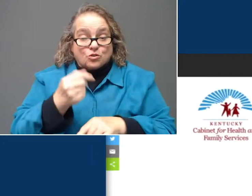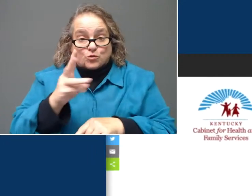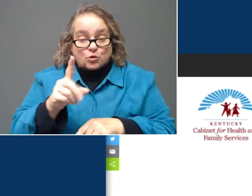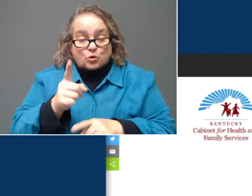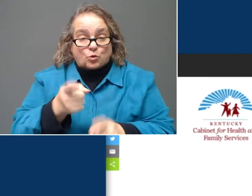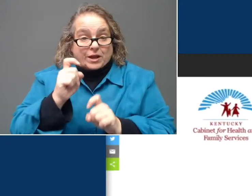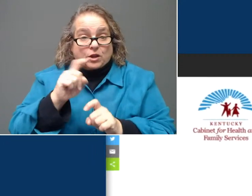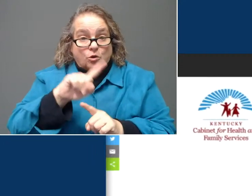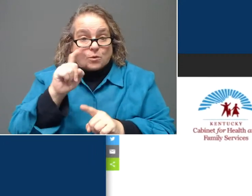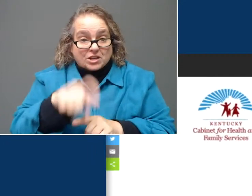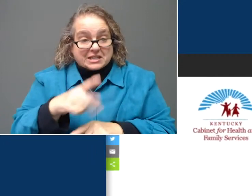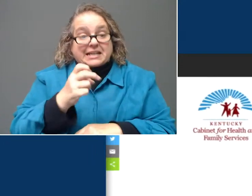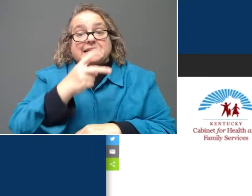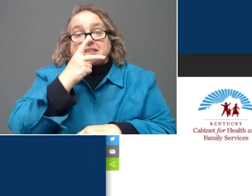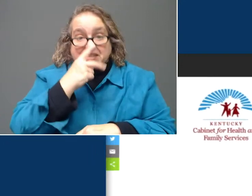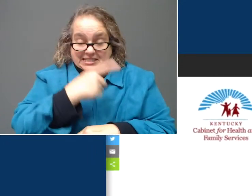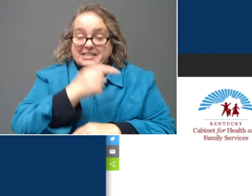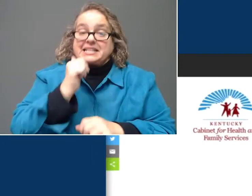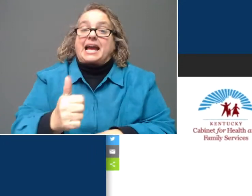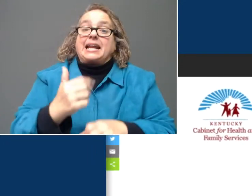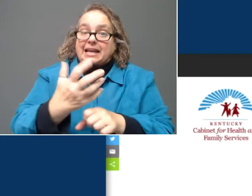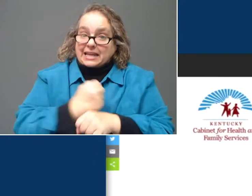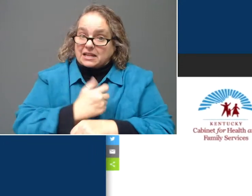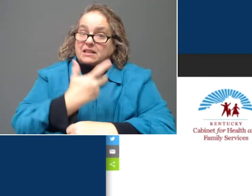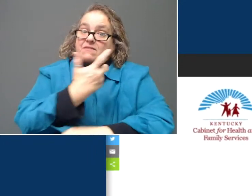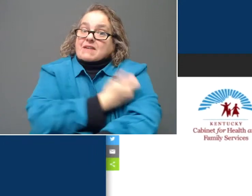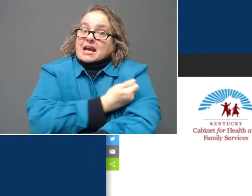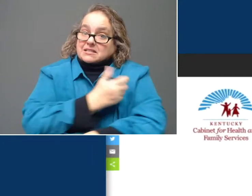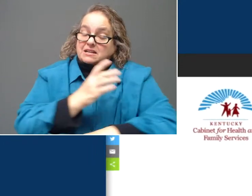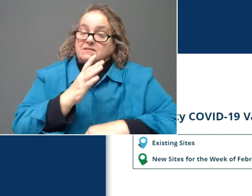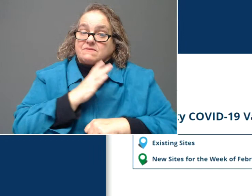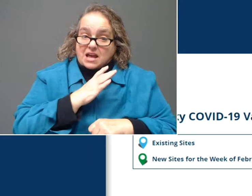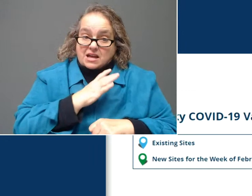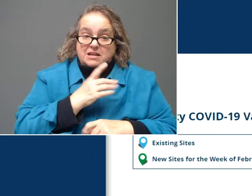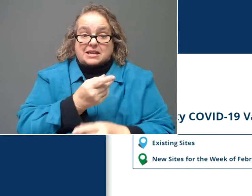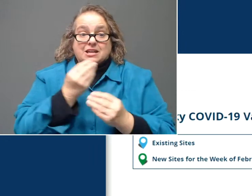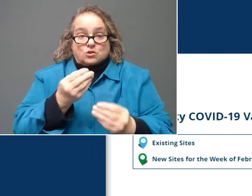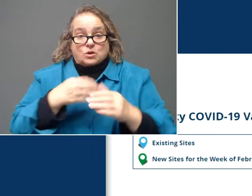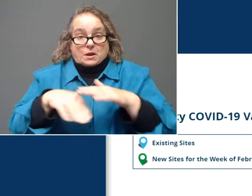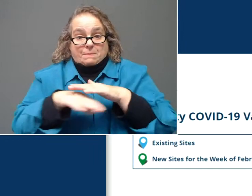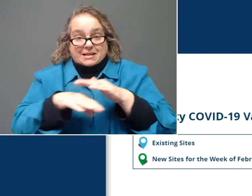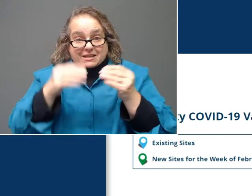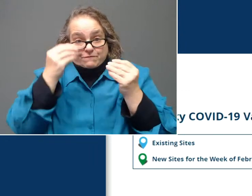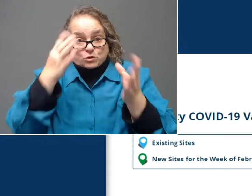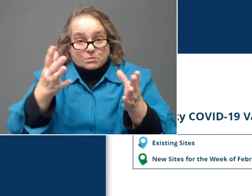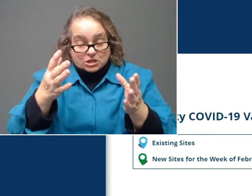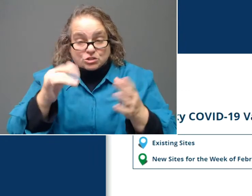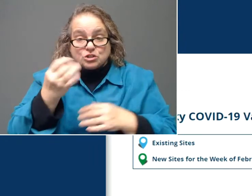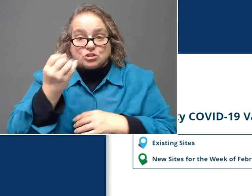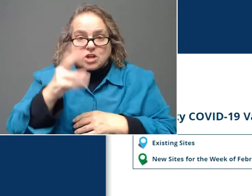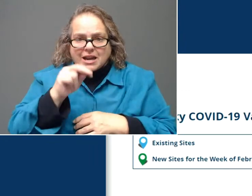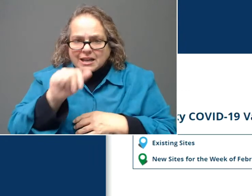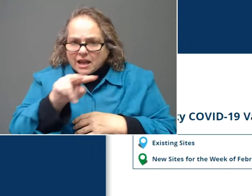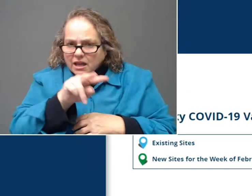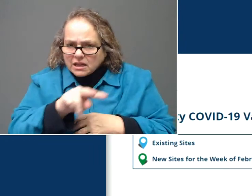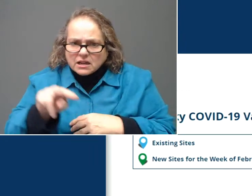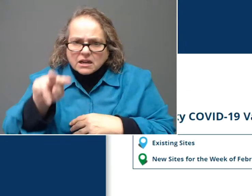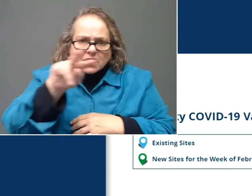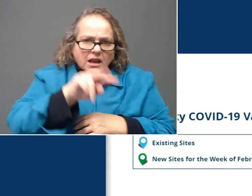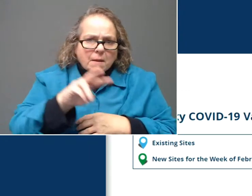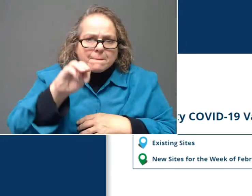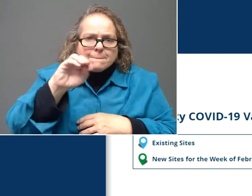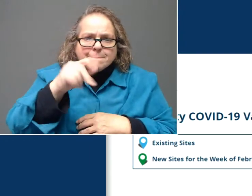he is eligible for the vaccine. By entering basic information, John can select a location on the map to see